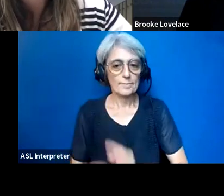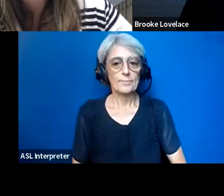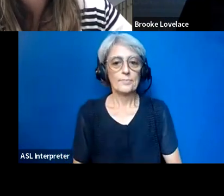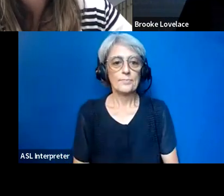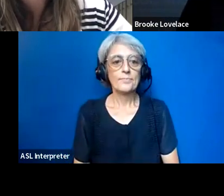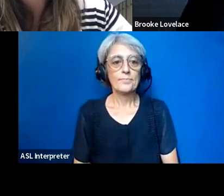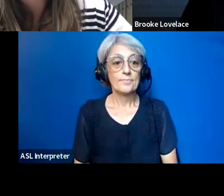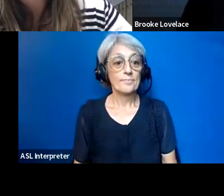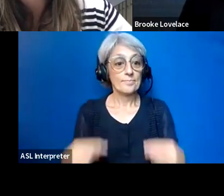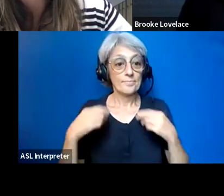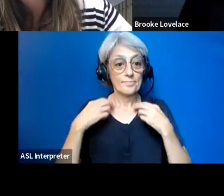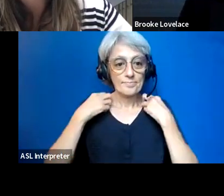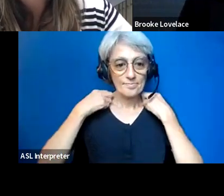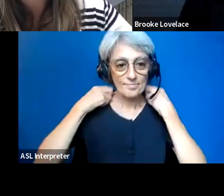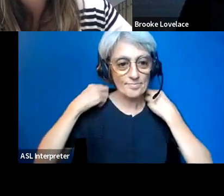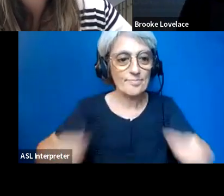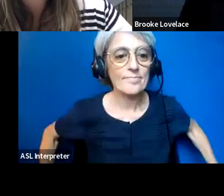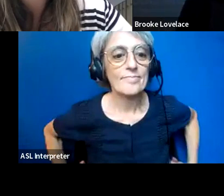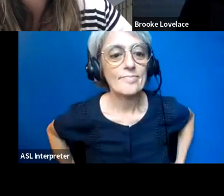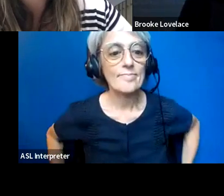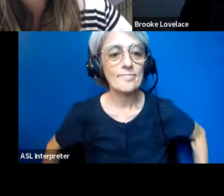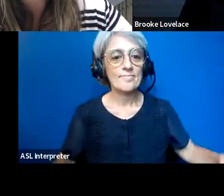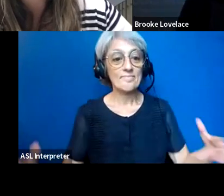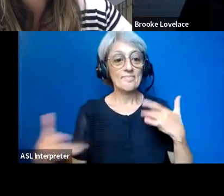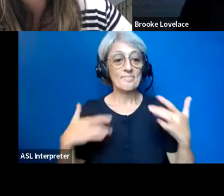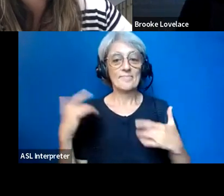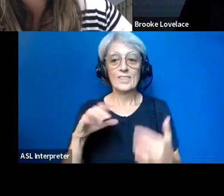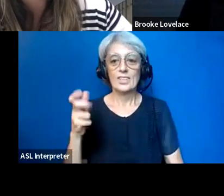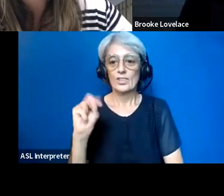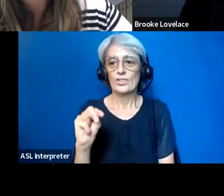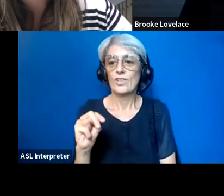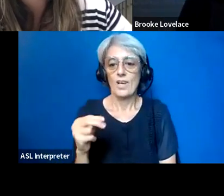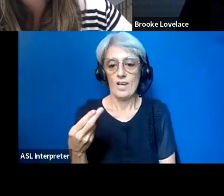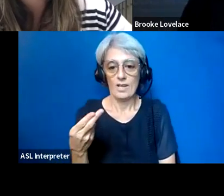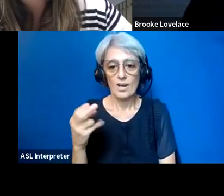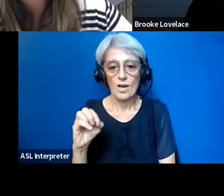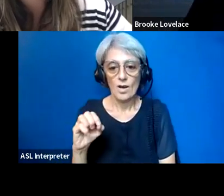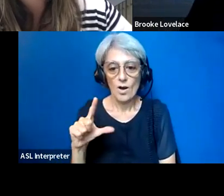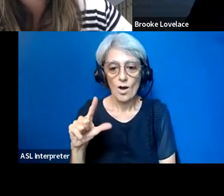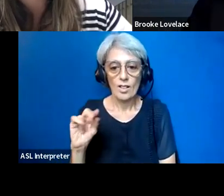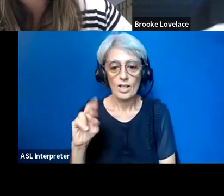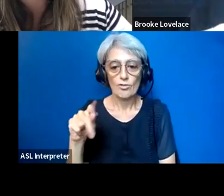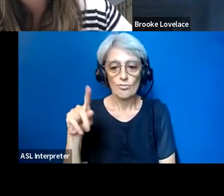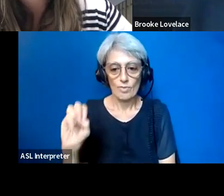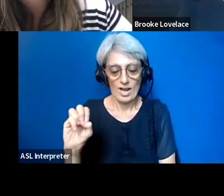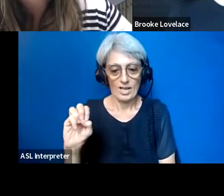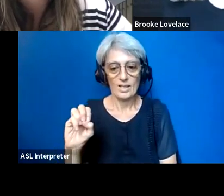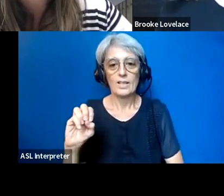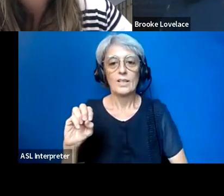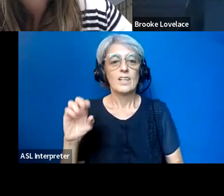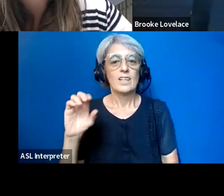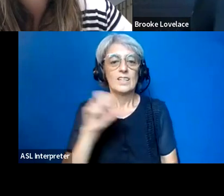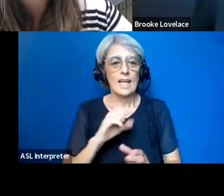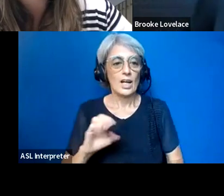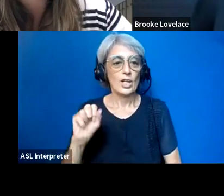really excited to have a special guest here with John Hollenreich. He is Senator Ernst, Senator Joni Ernst, State Director. And